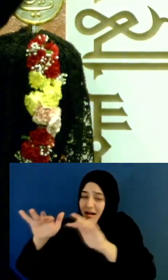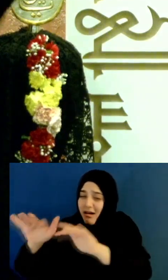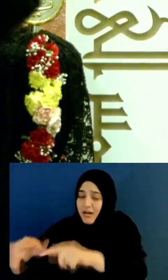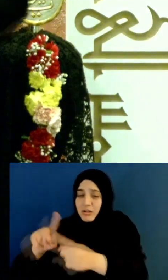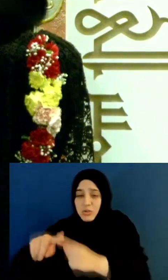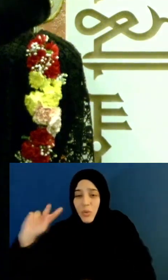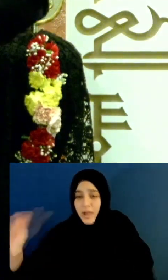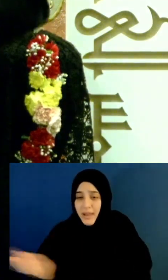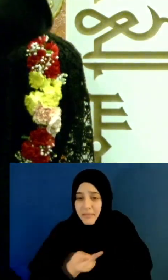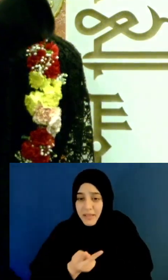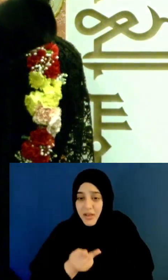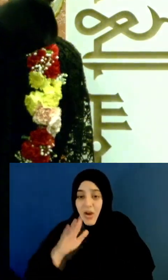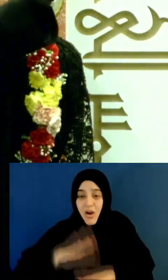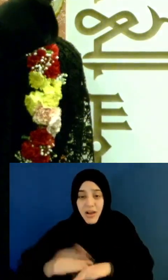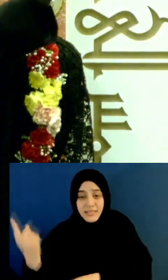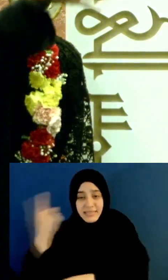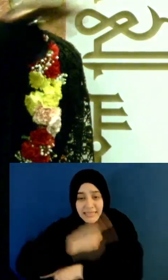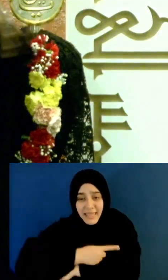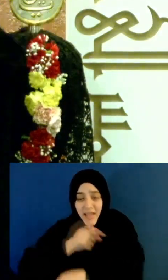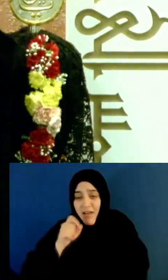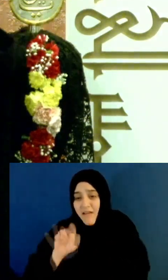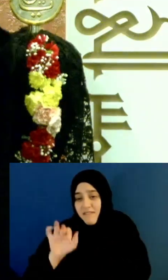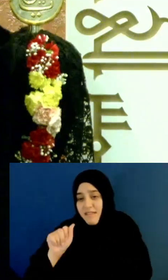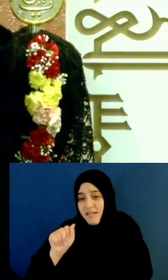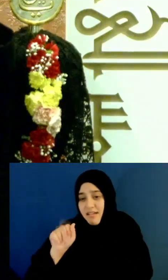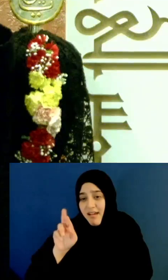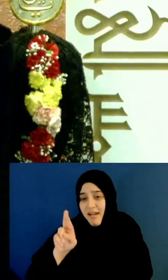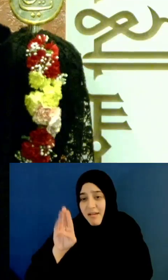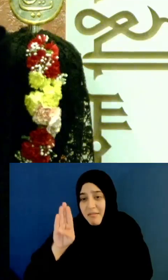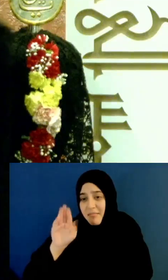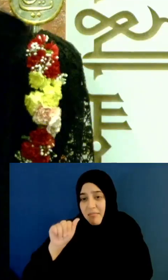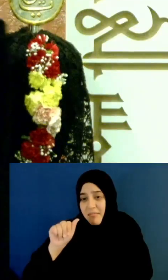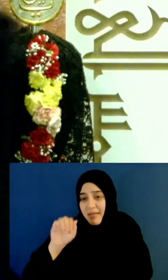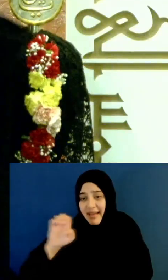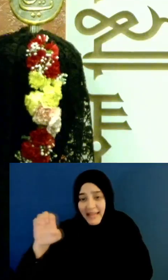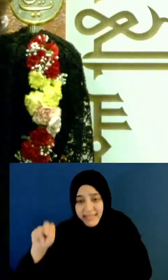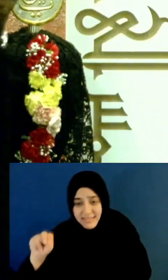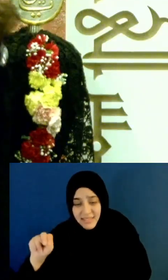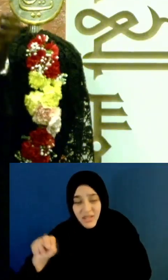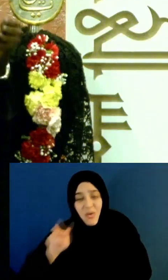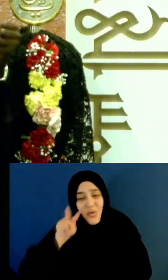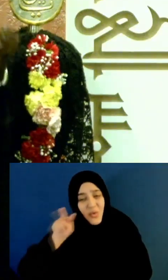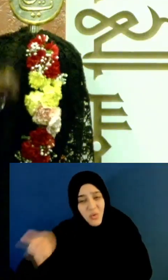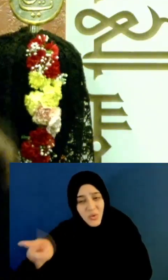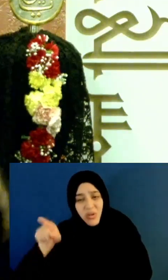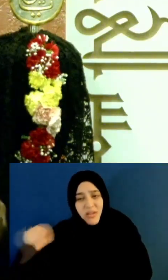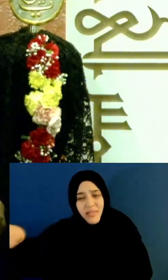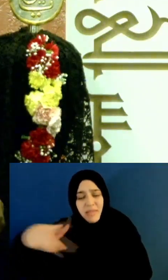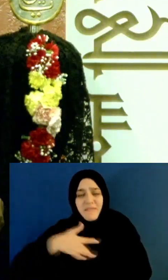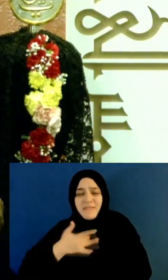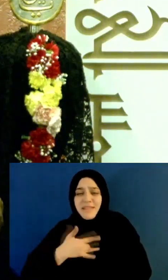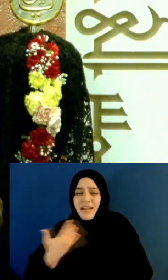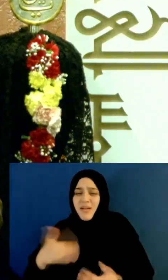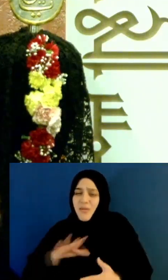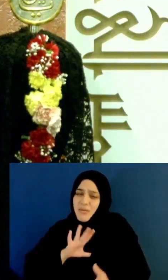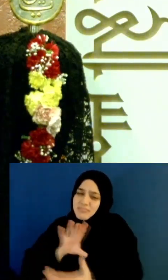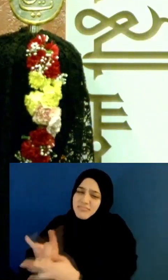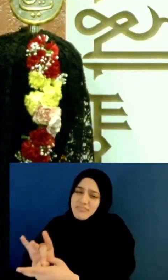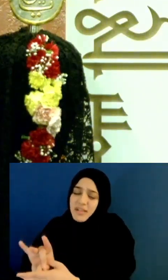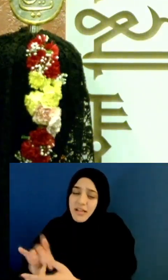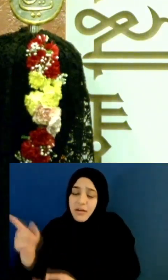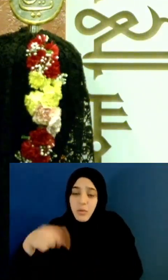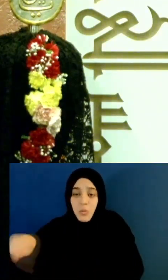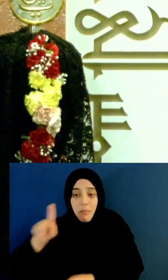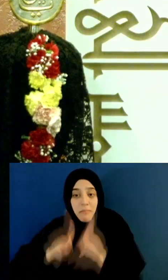of Arba'een. Look at that feeling of sense of belonging when people embark on